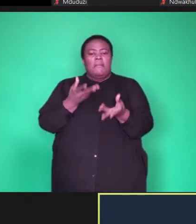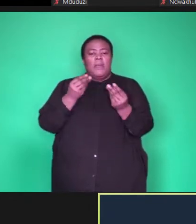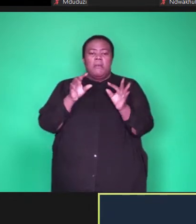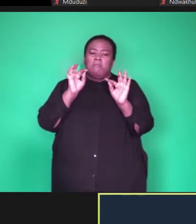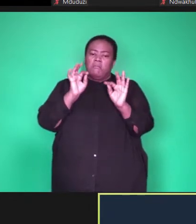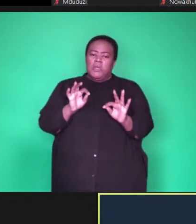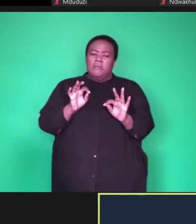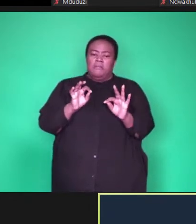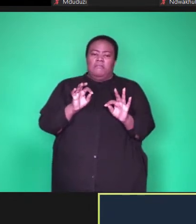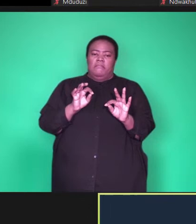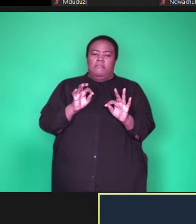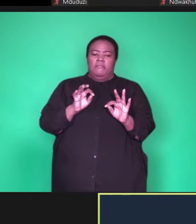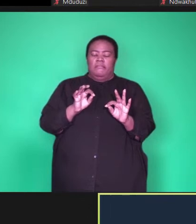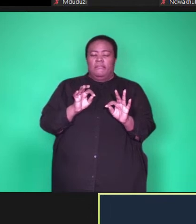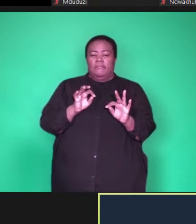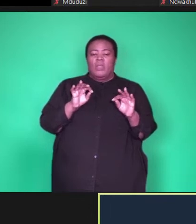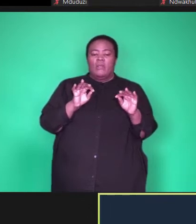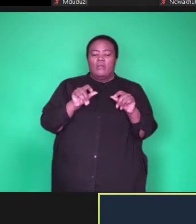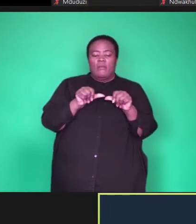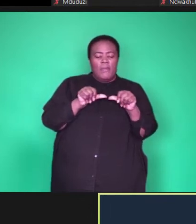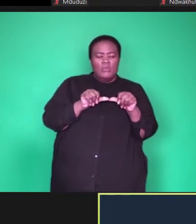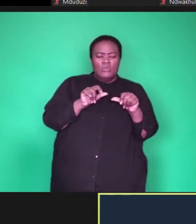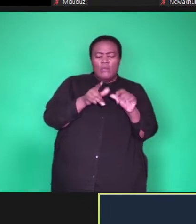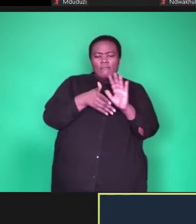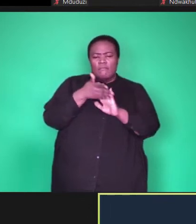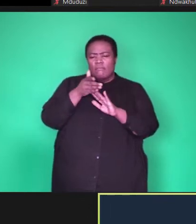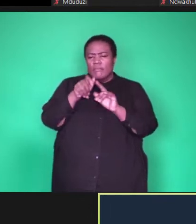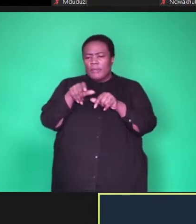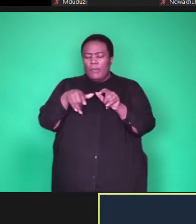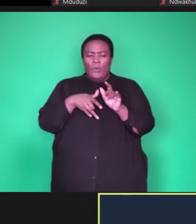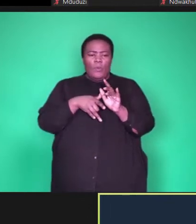more accurate measures of where people are.